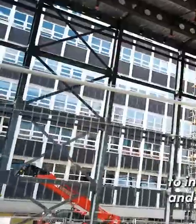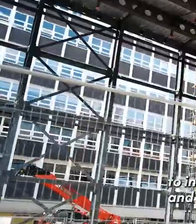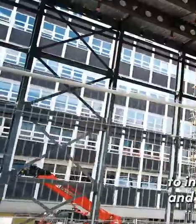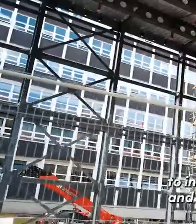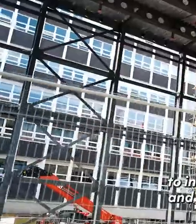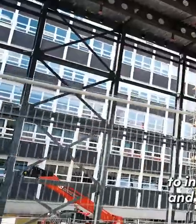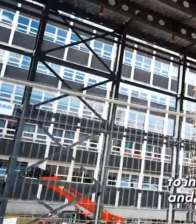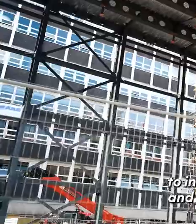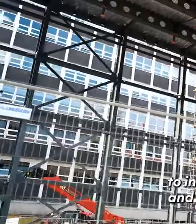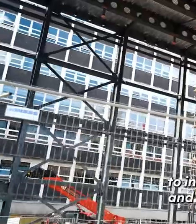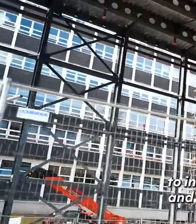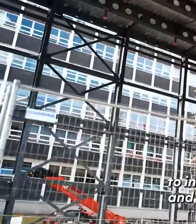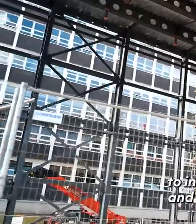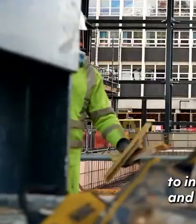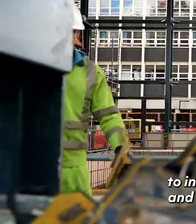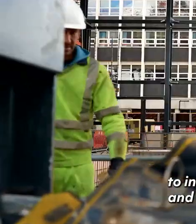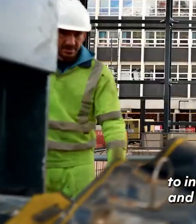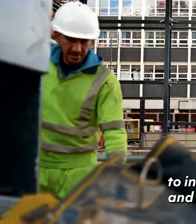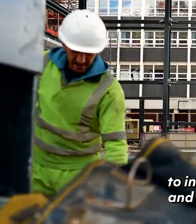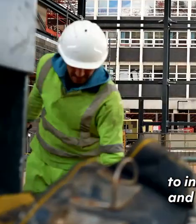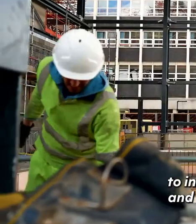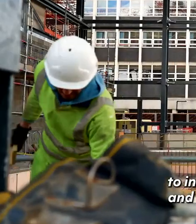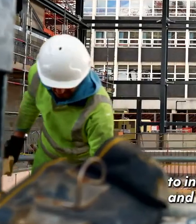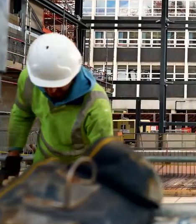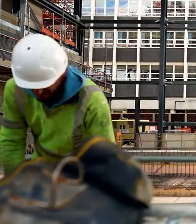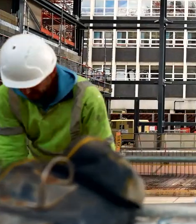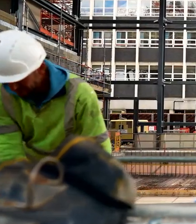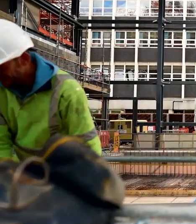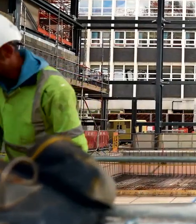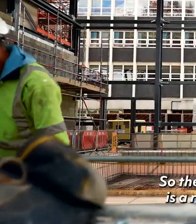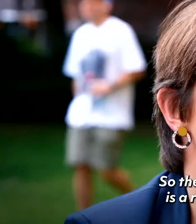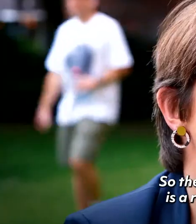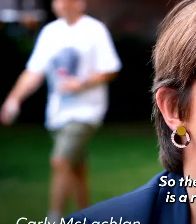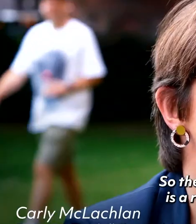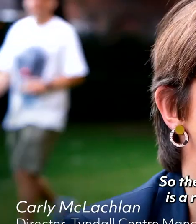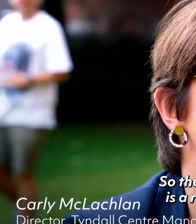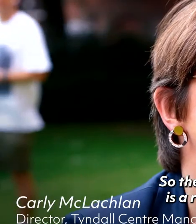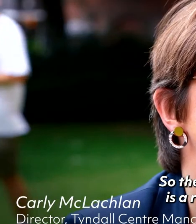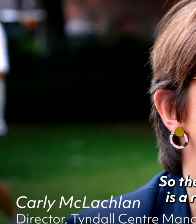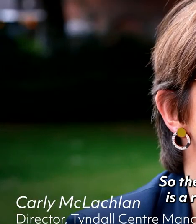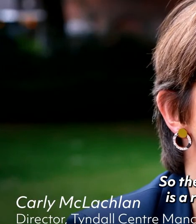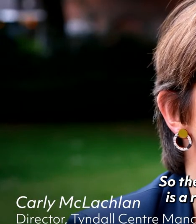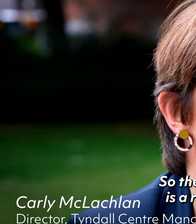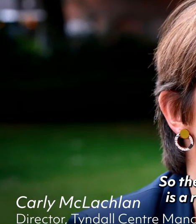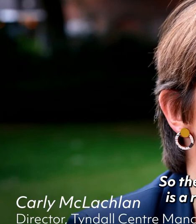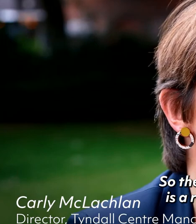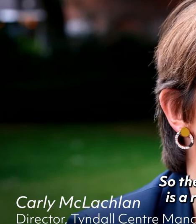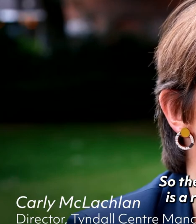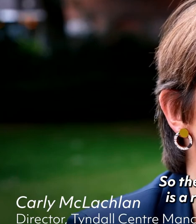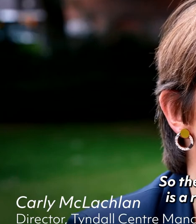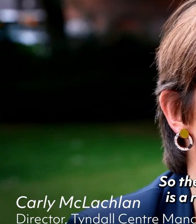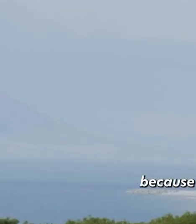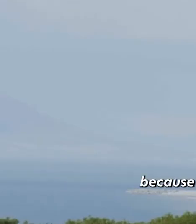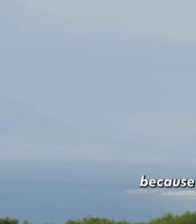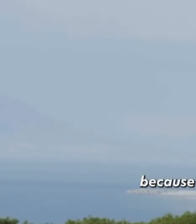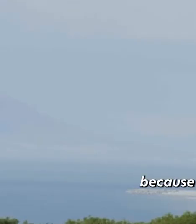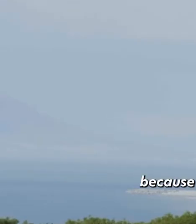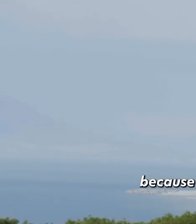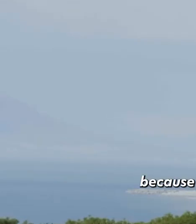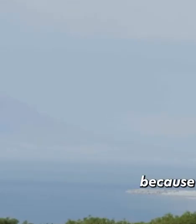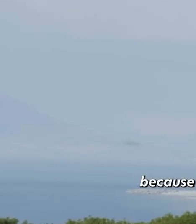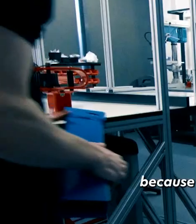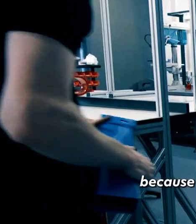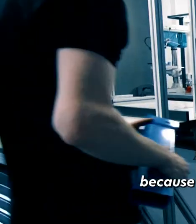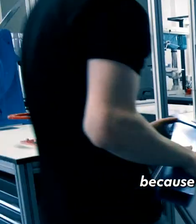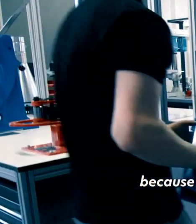to innovate much more quickly and bring things to the market. So the Energy Innovation Agency is a really exciting development because it's